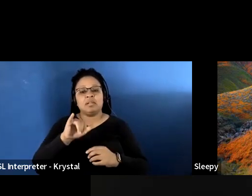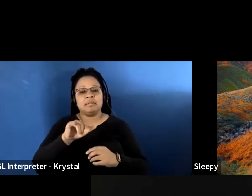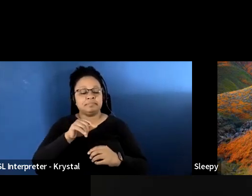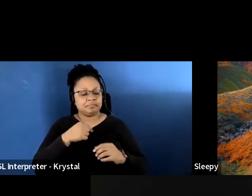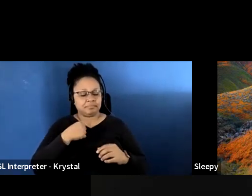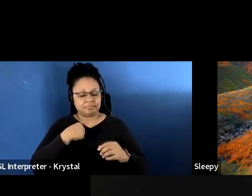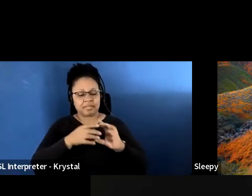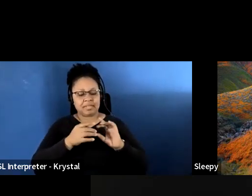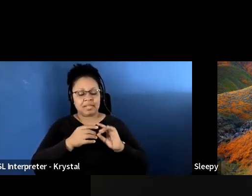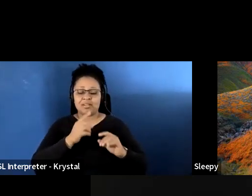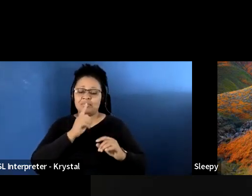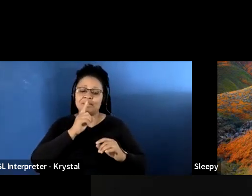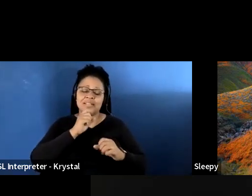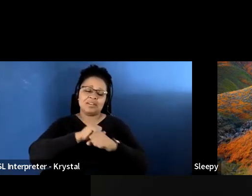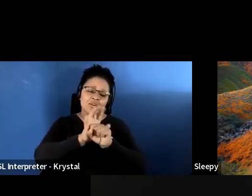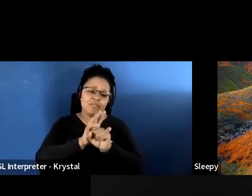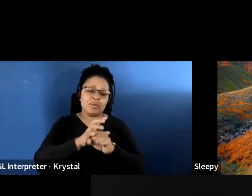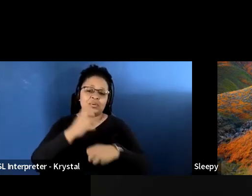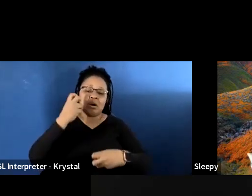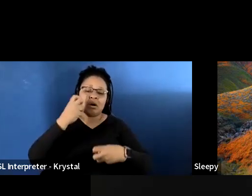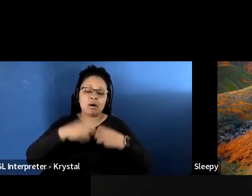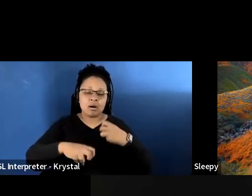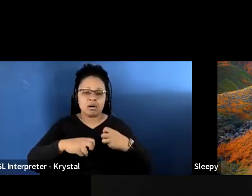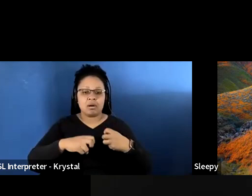was really hard. I worked from home.